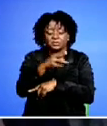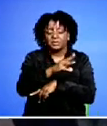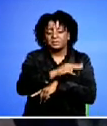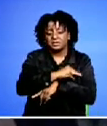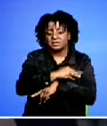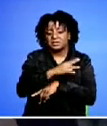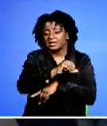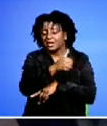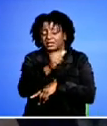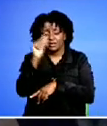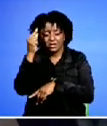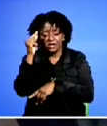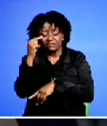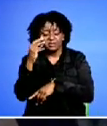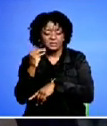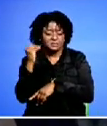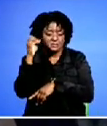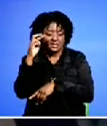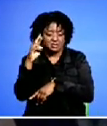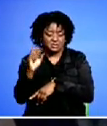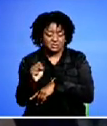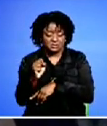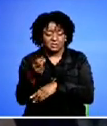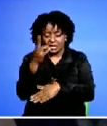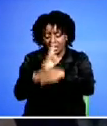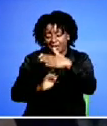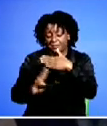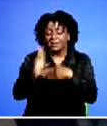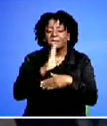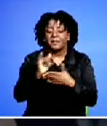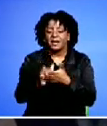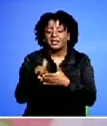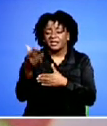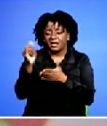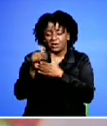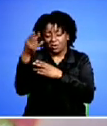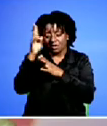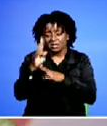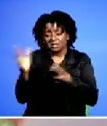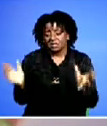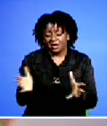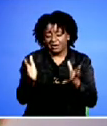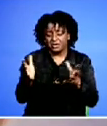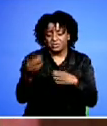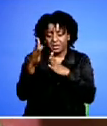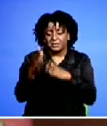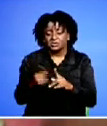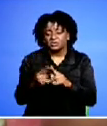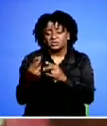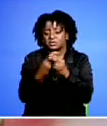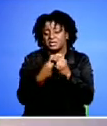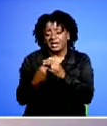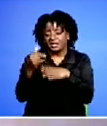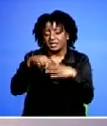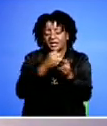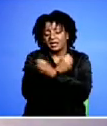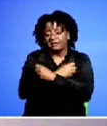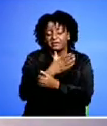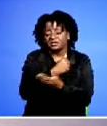government ministers. Humbled by the honor, the acting Governor General urged Bahamians to unite in love and service to the